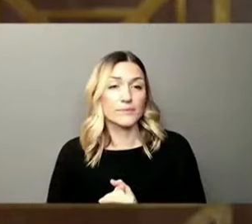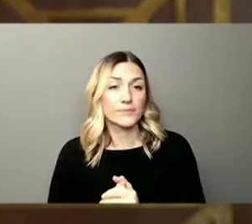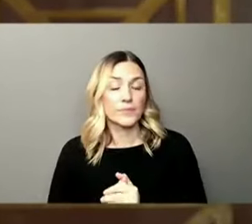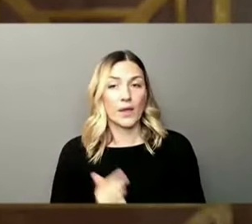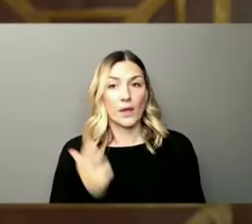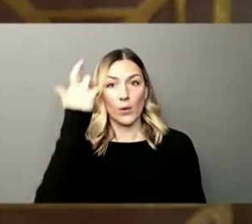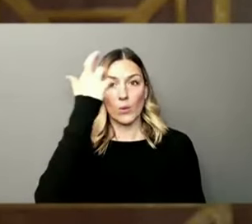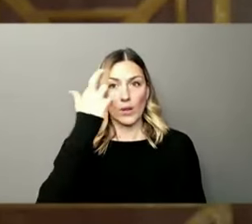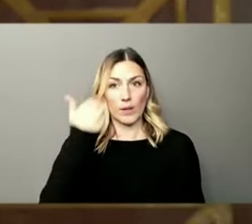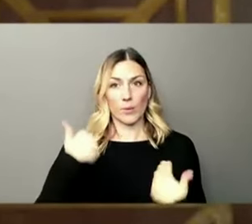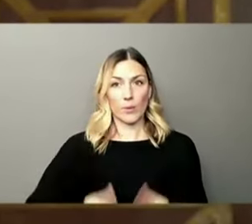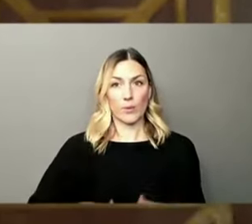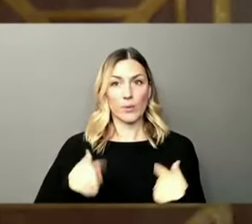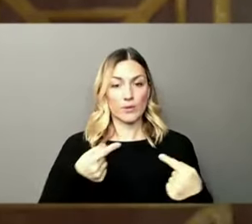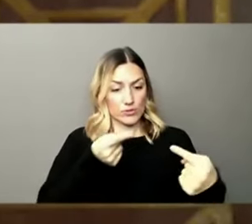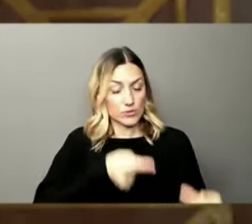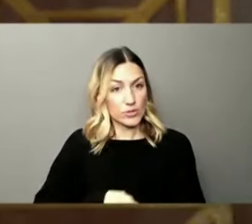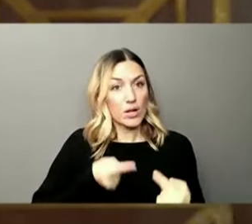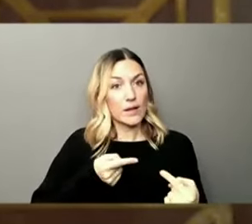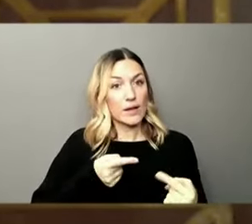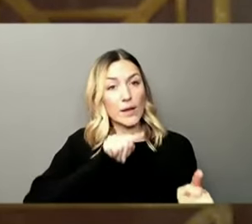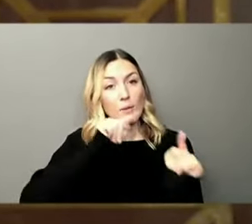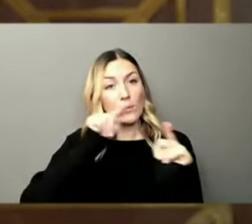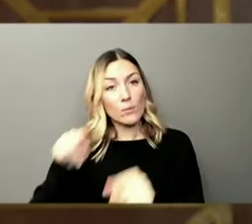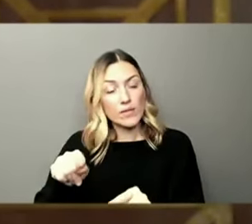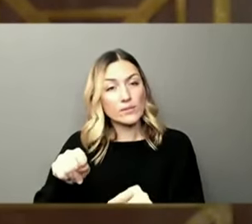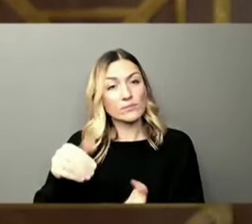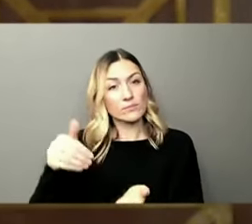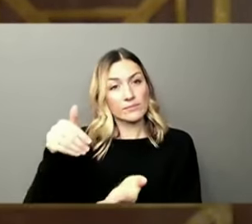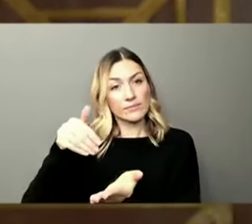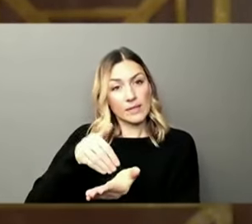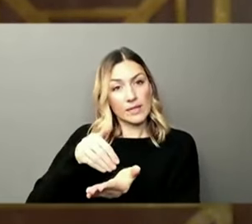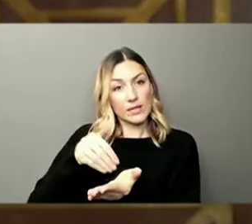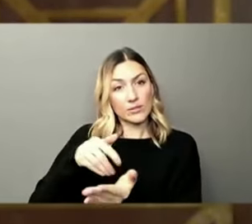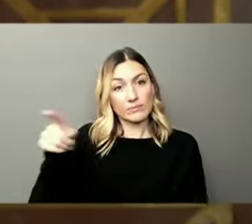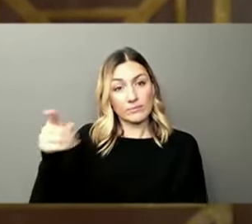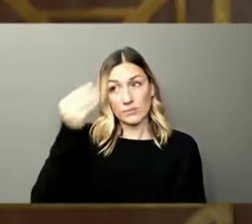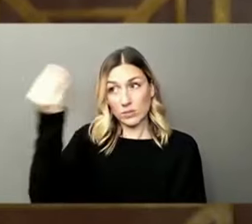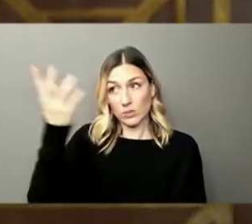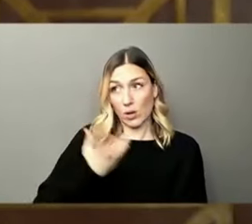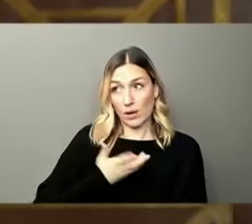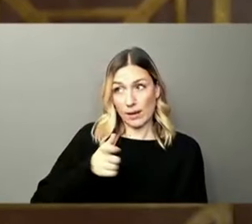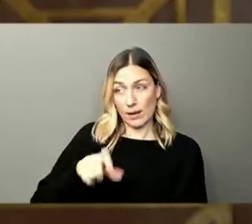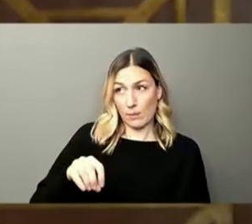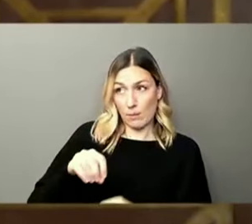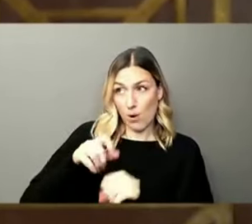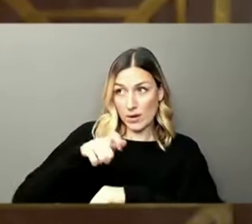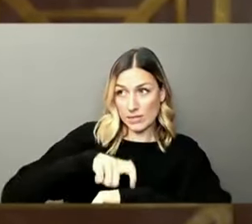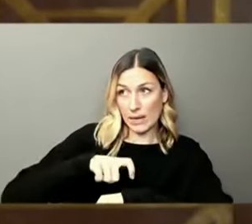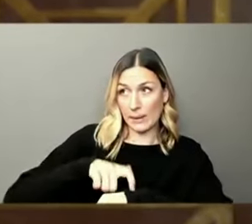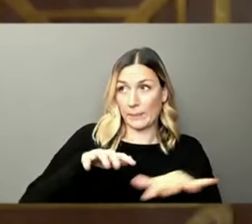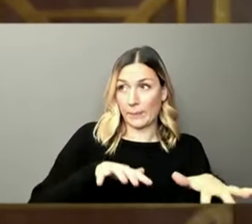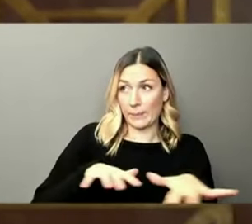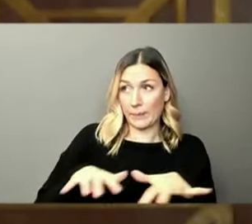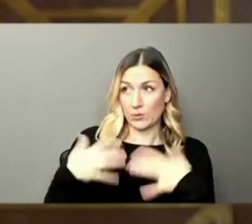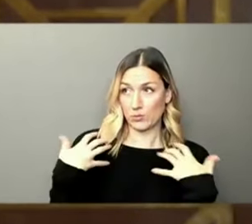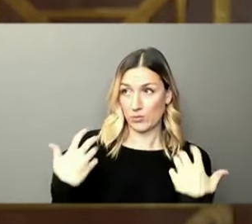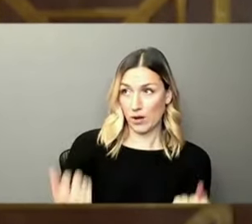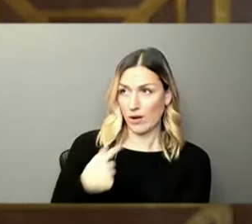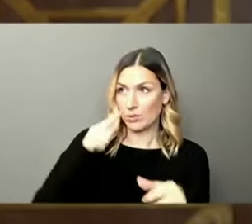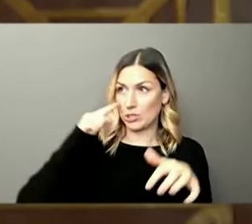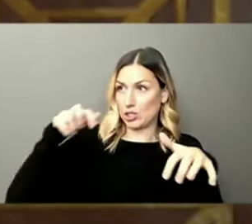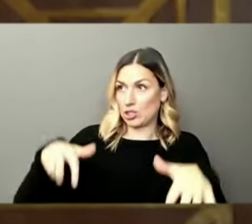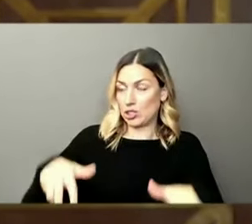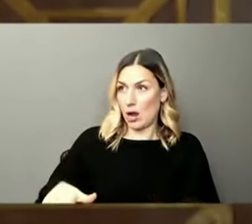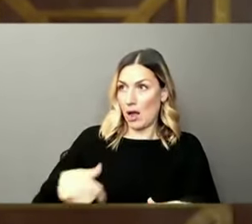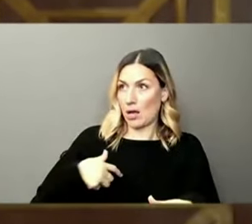was struggling, I visited my primary care doctor. My doctor told me I needed more time to recover. I was stunned when he took me out of